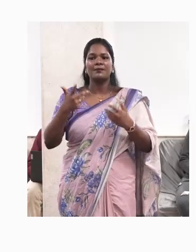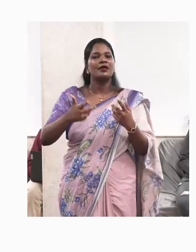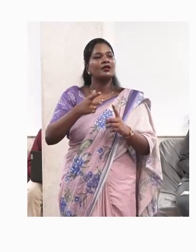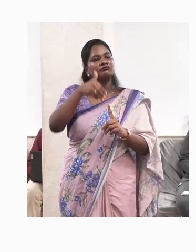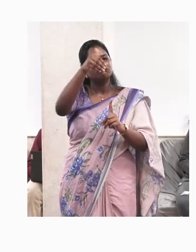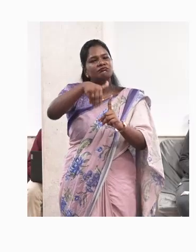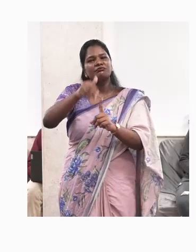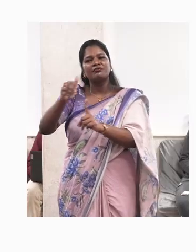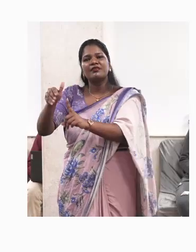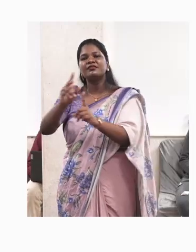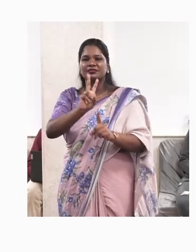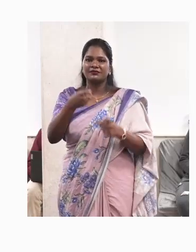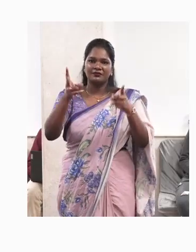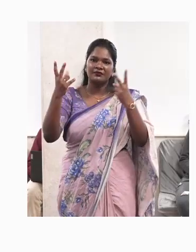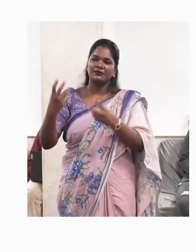roles, so.